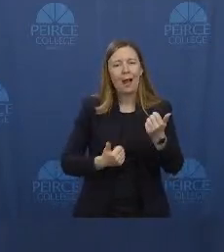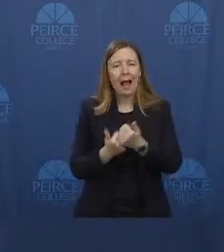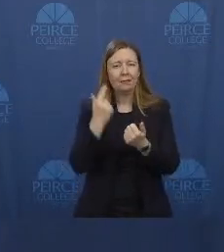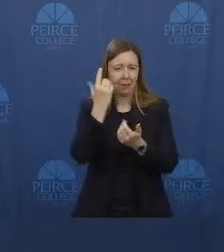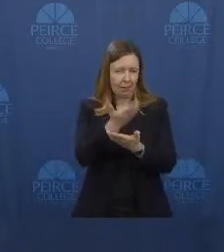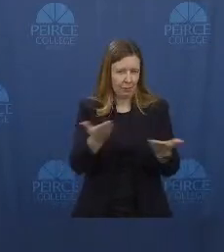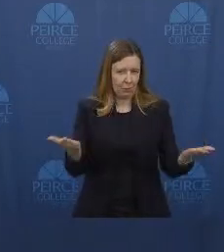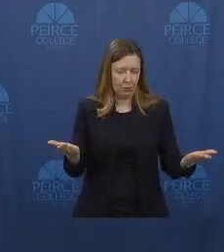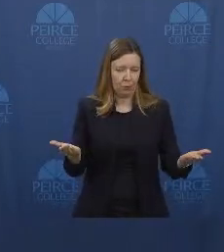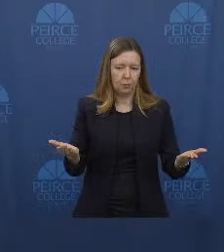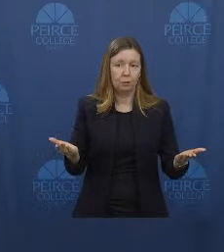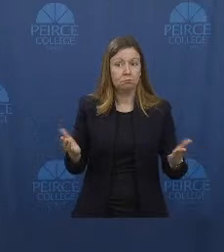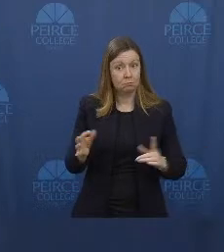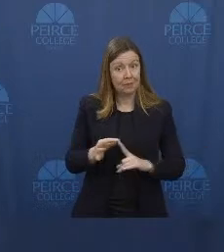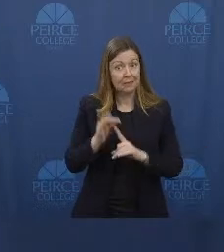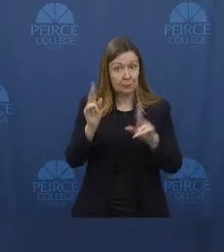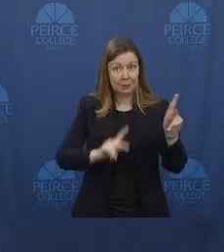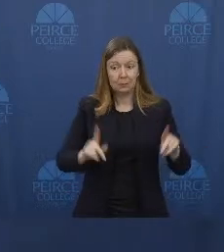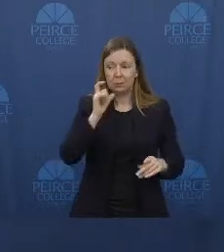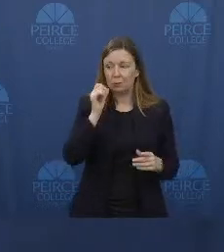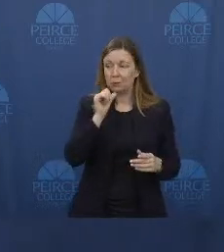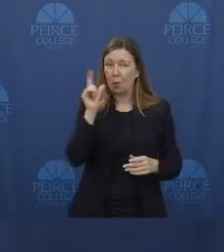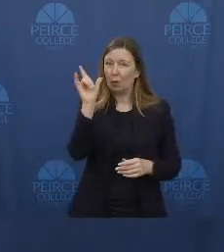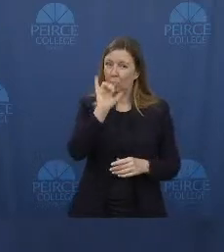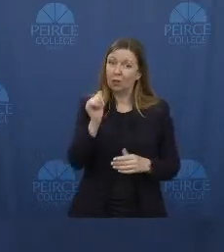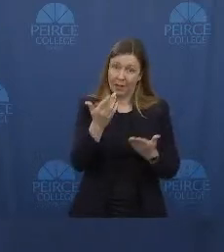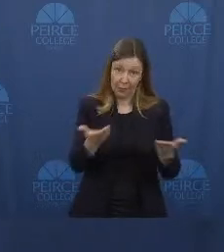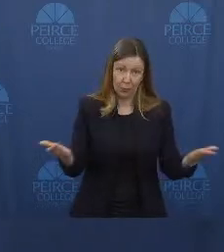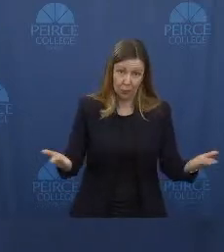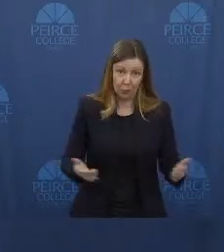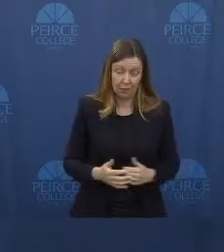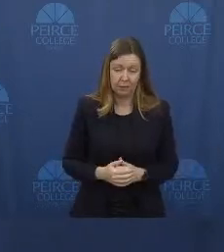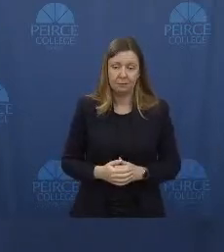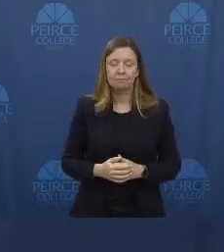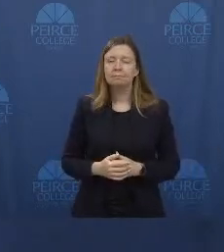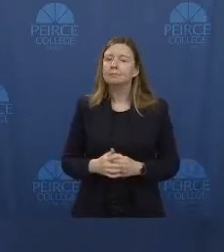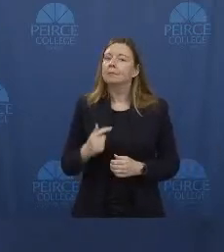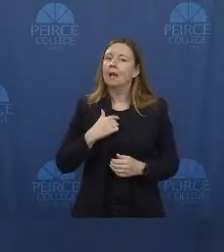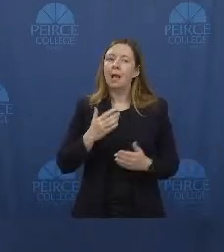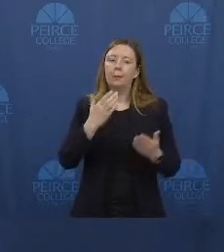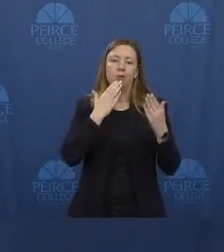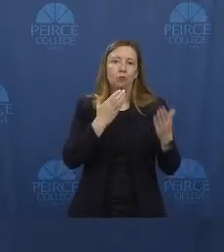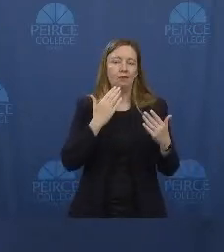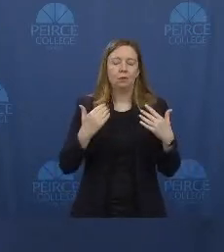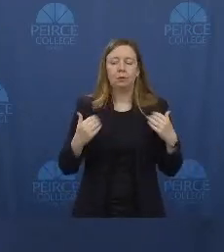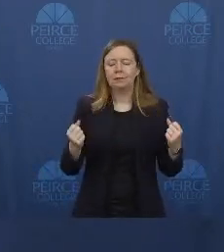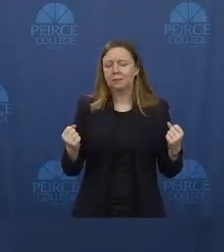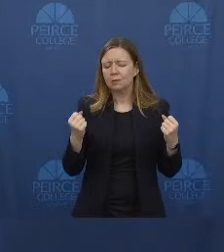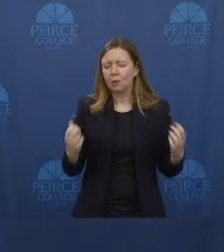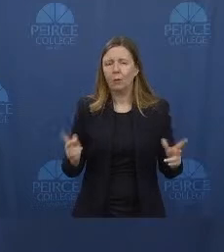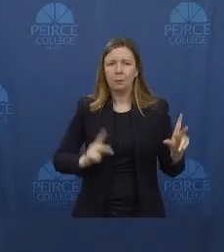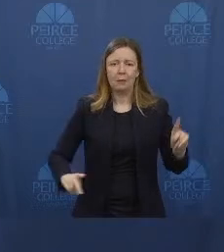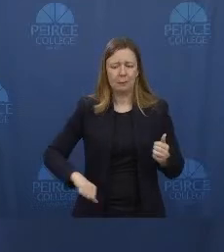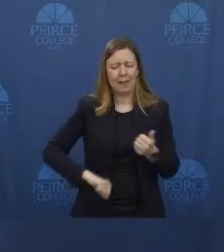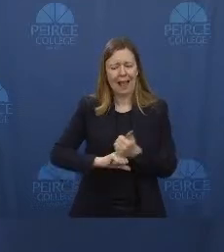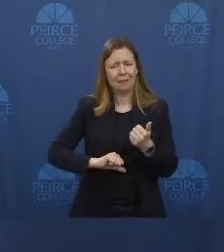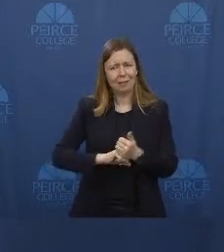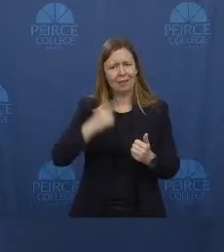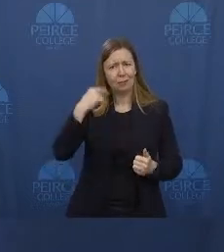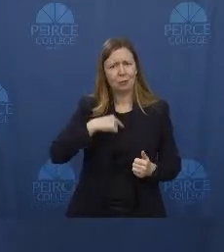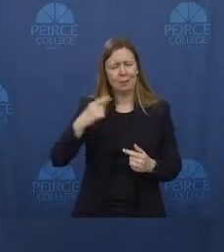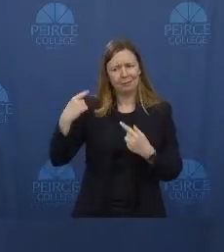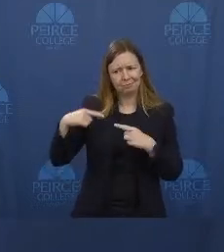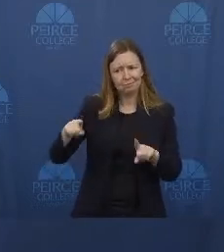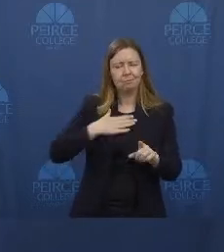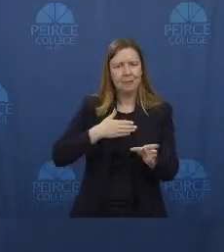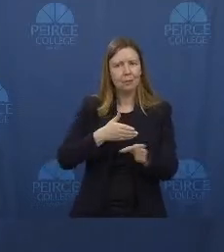you, especially people who don't look like you. I've been grateful to have so many people advocate for me throughout my